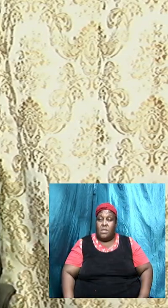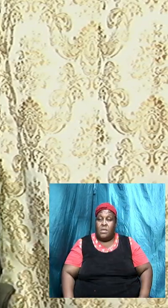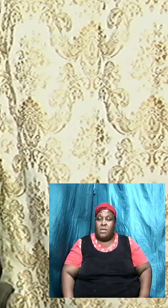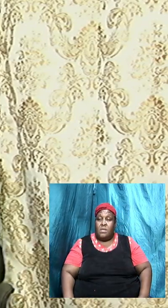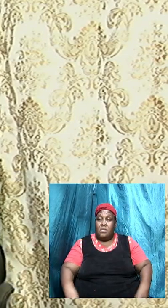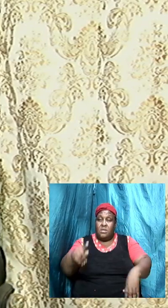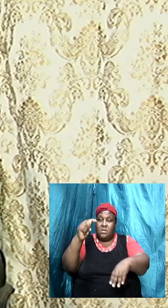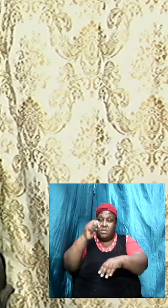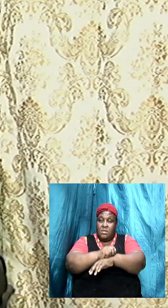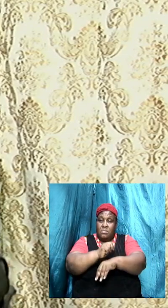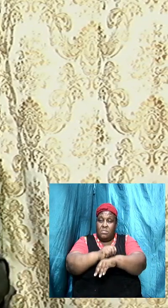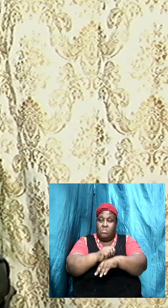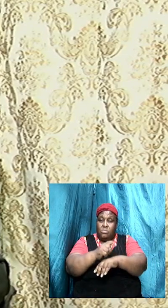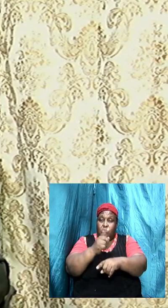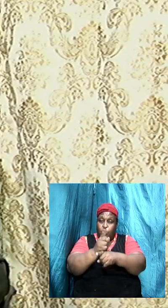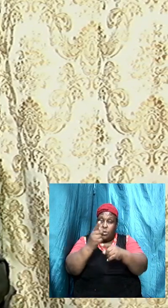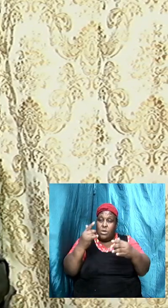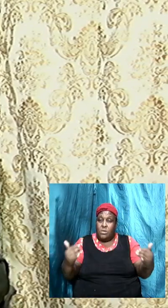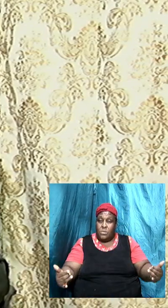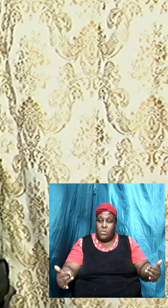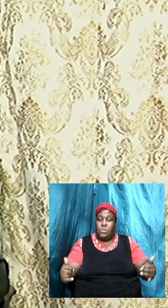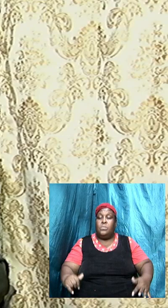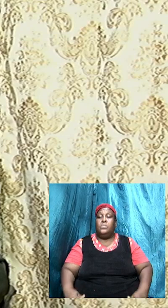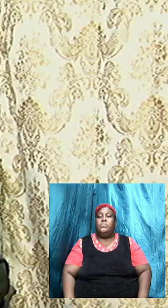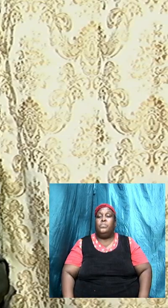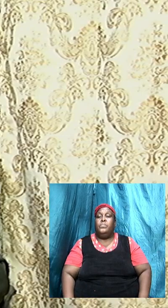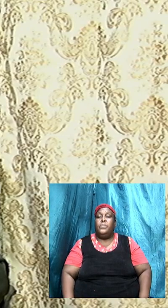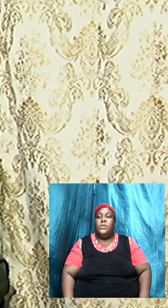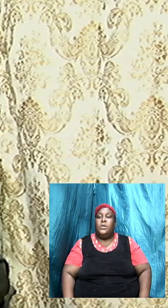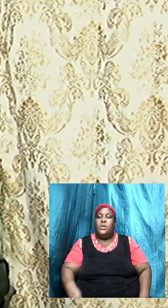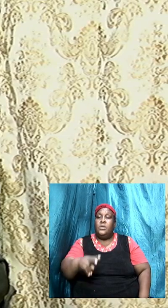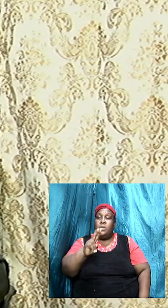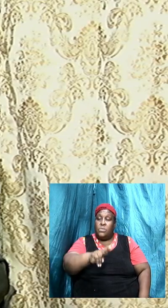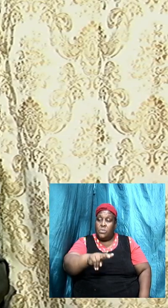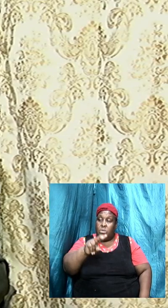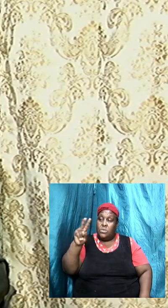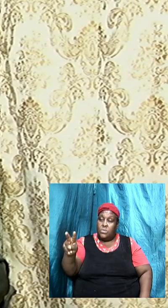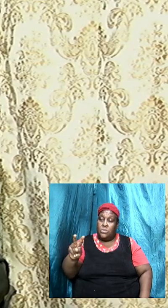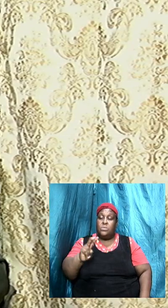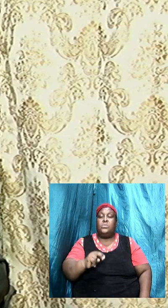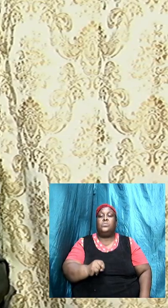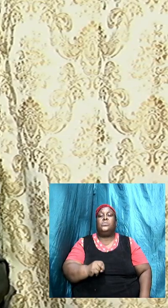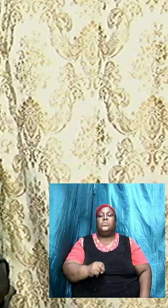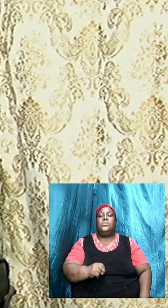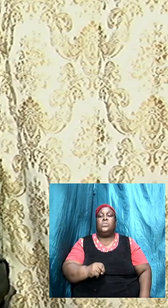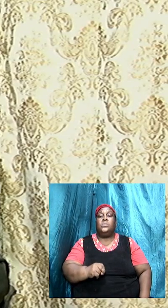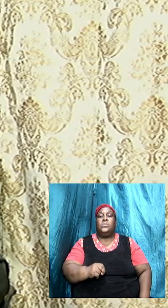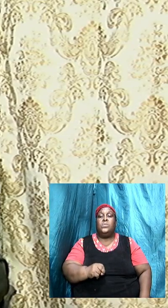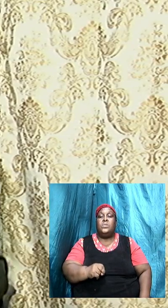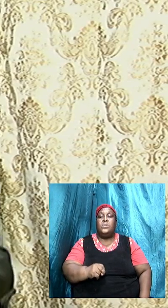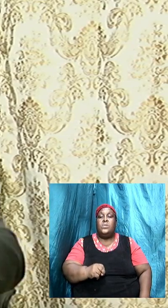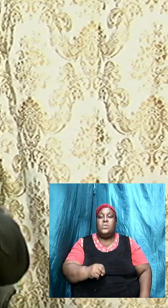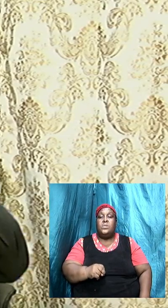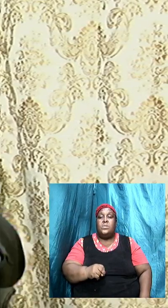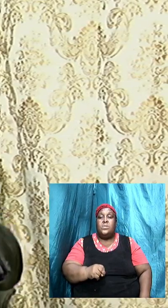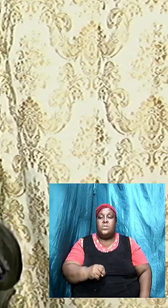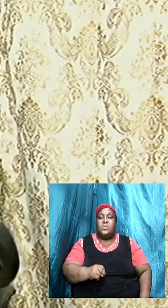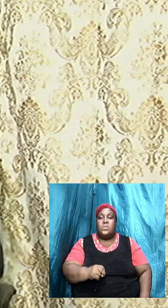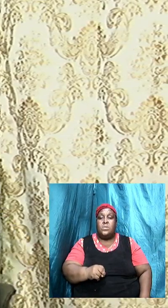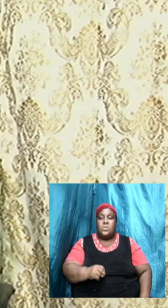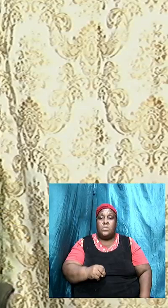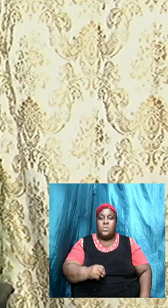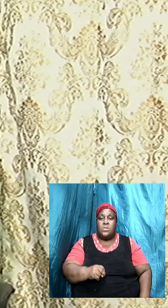the temples right now. And in 2022, they will launch